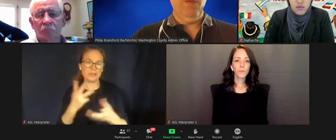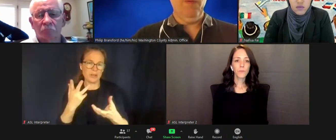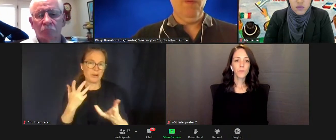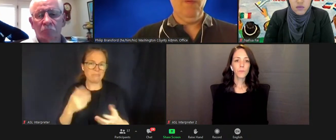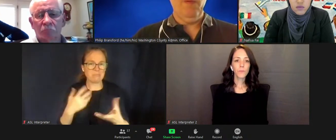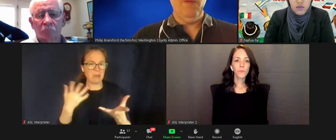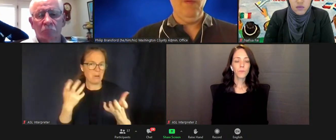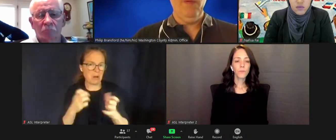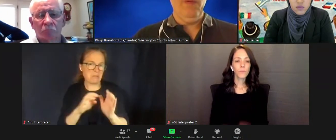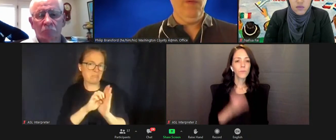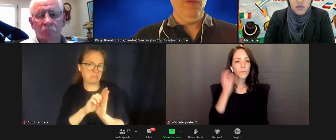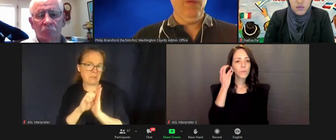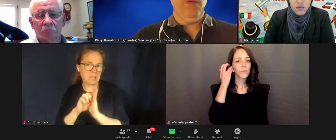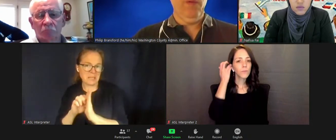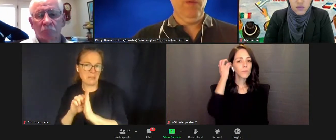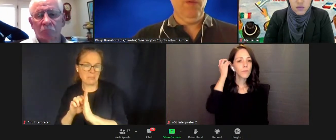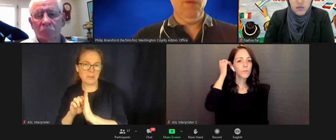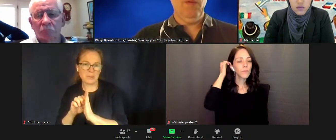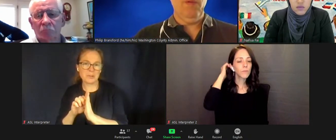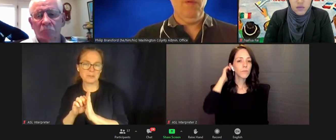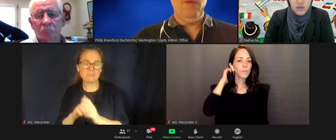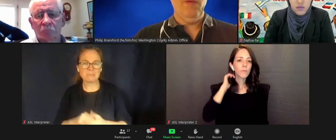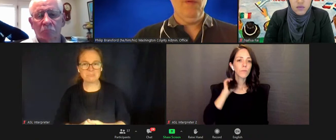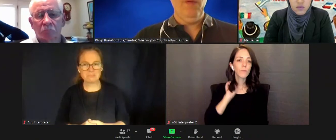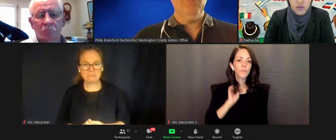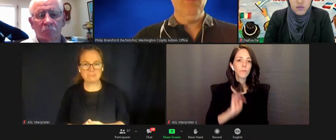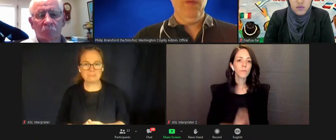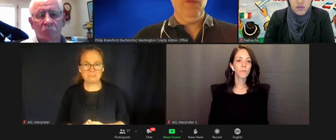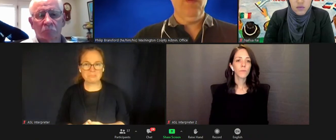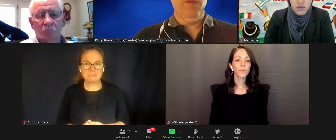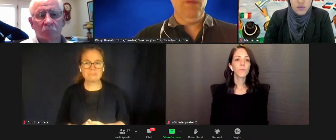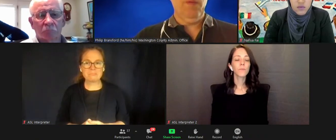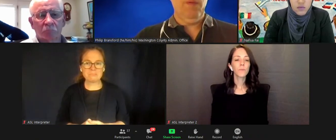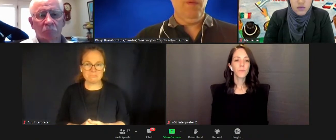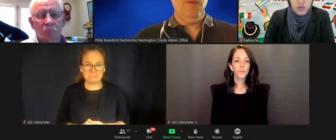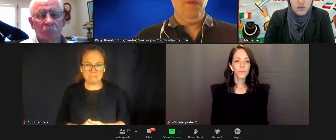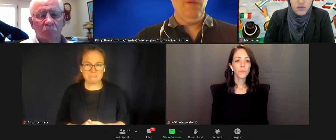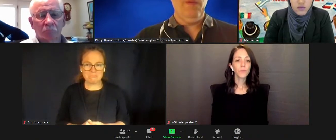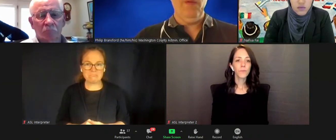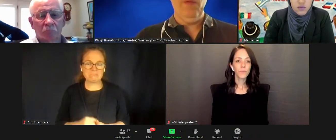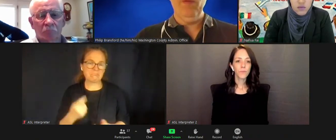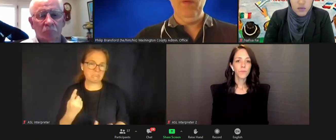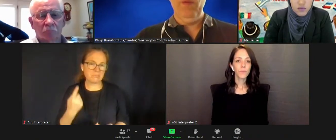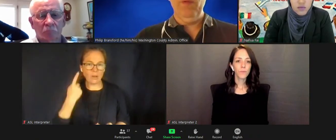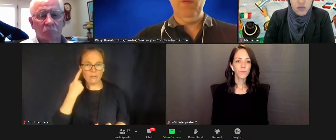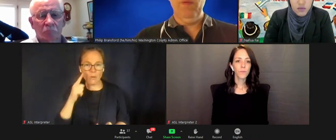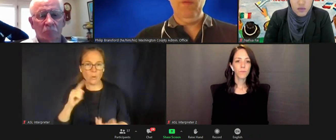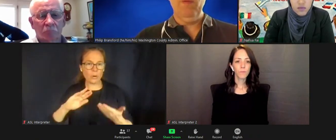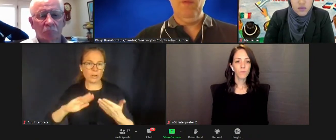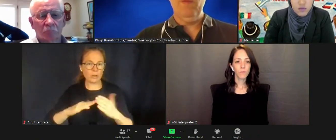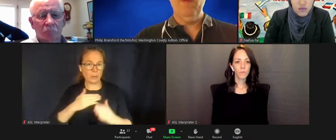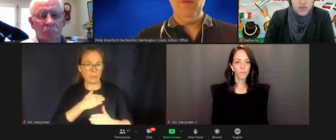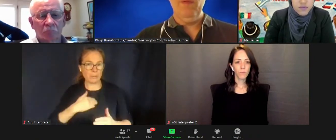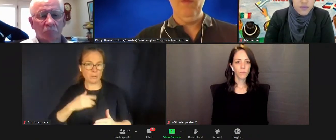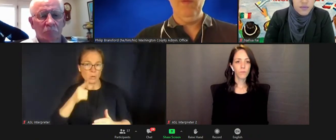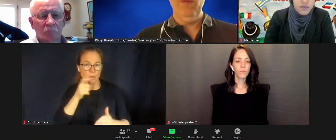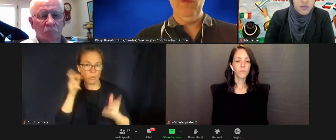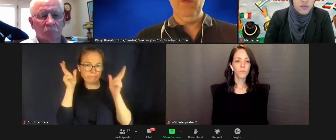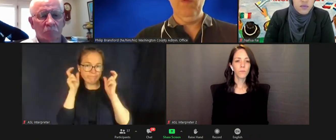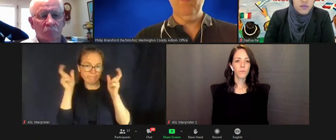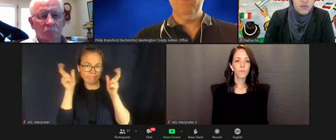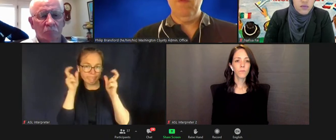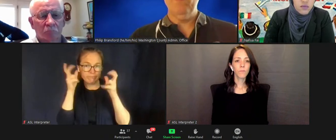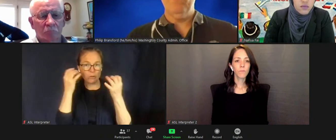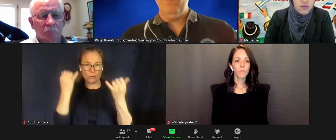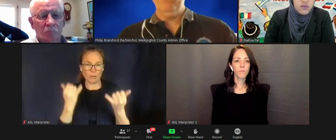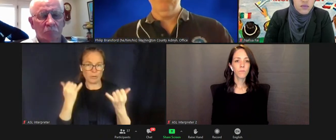of key examples for our community members joining us today, so they weren't